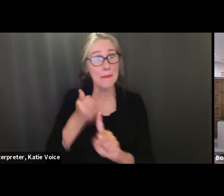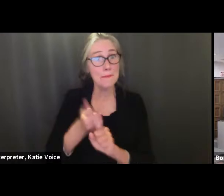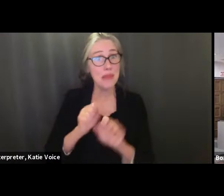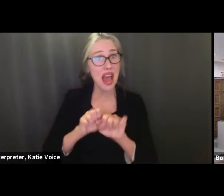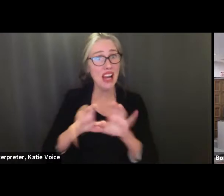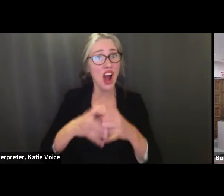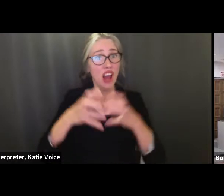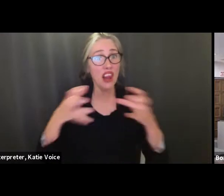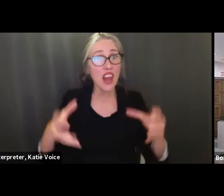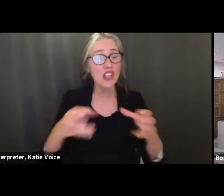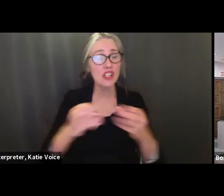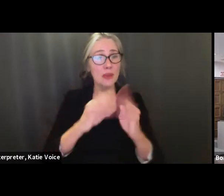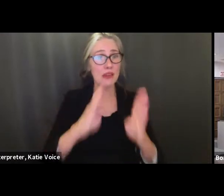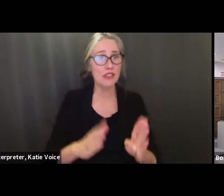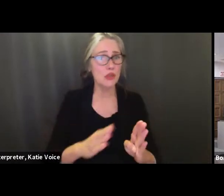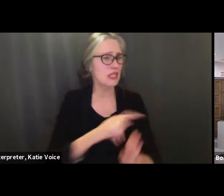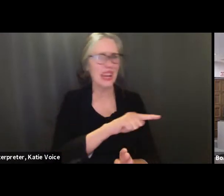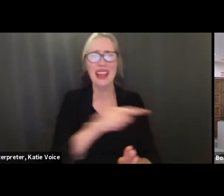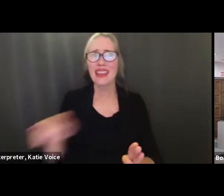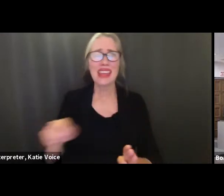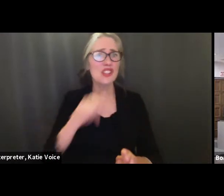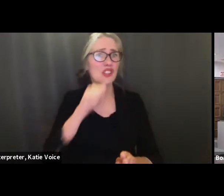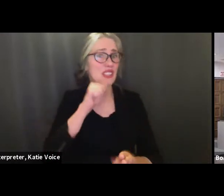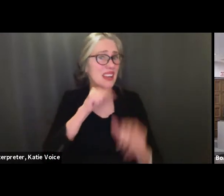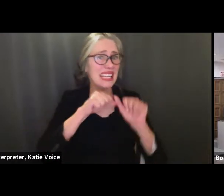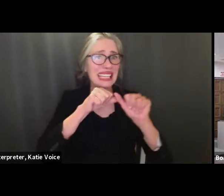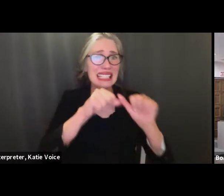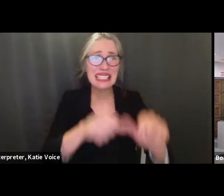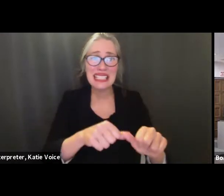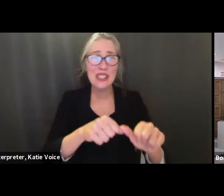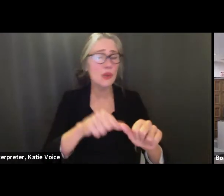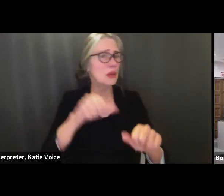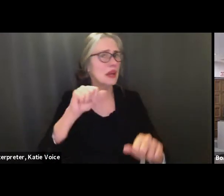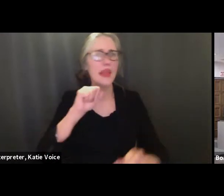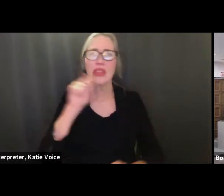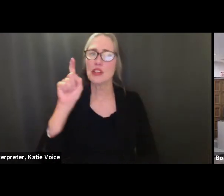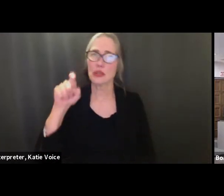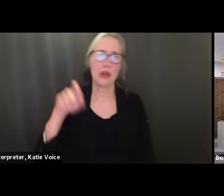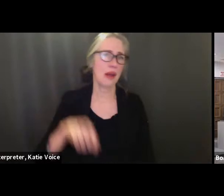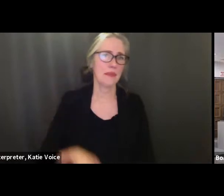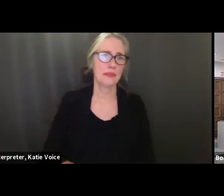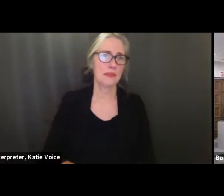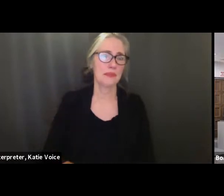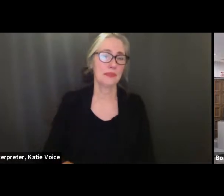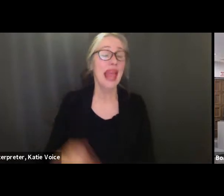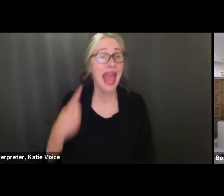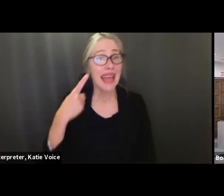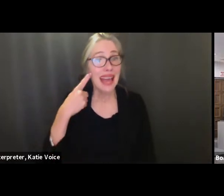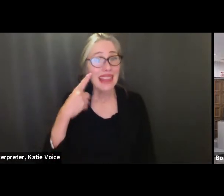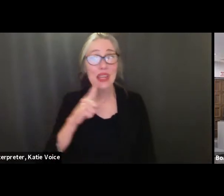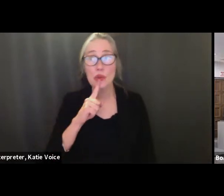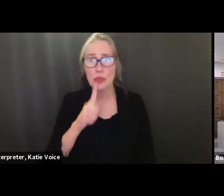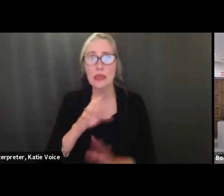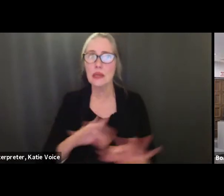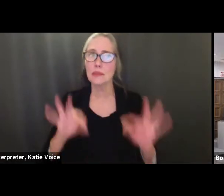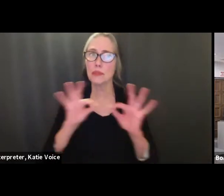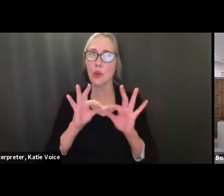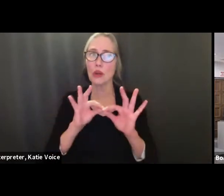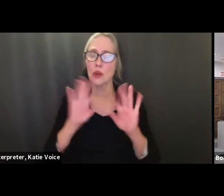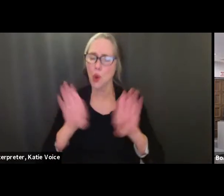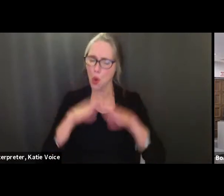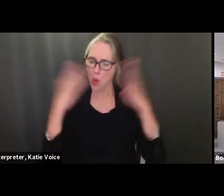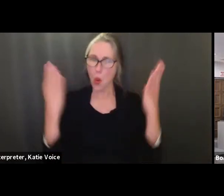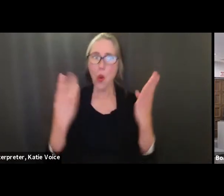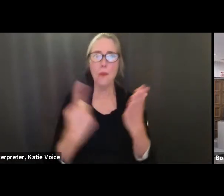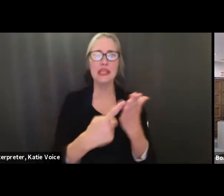our students, and they shouldn't continue to suffer in the way that they do. And I would really like to have a real discussion and not